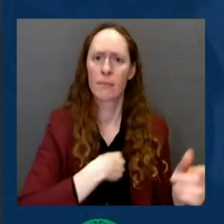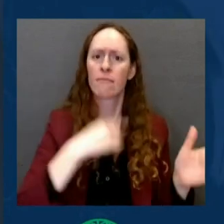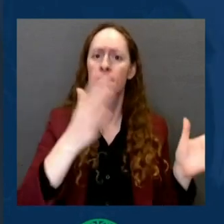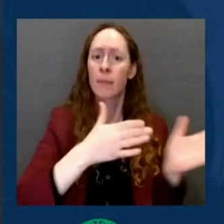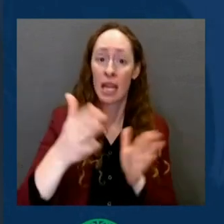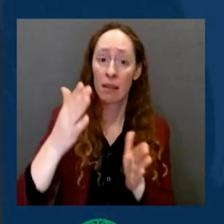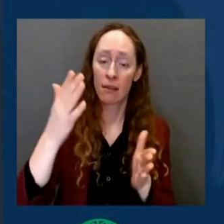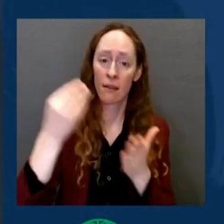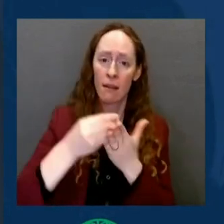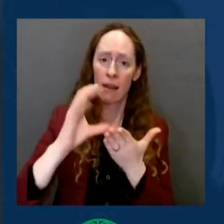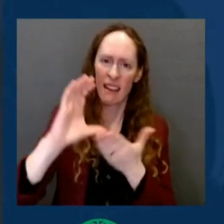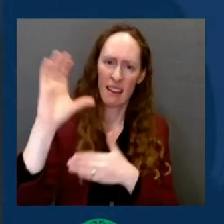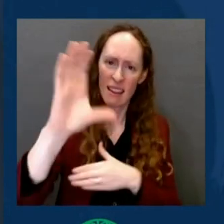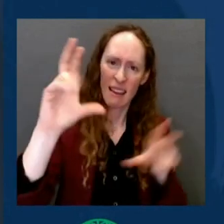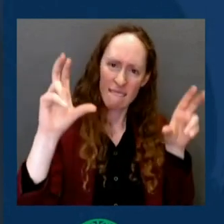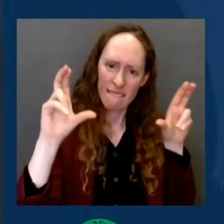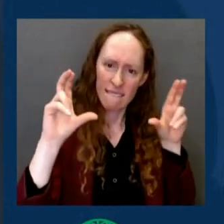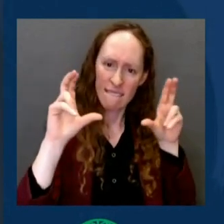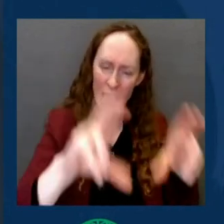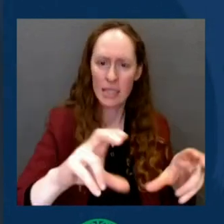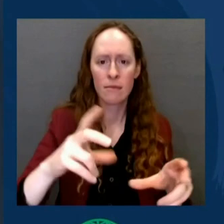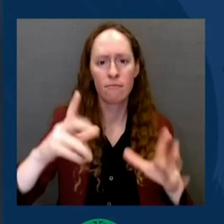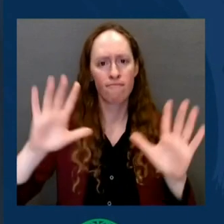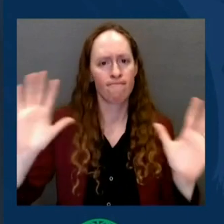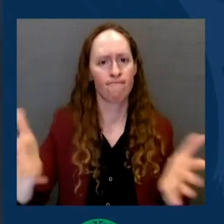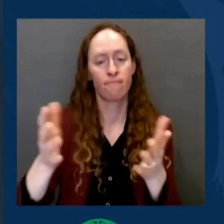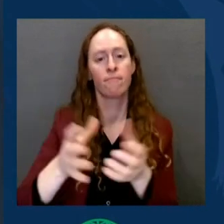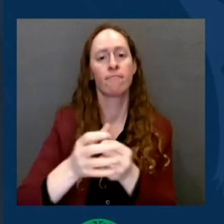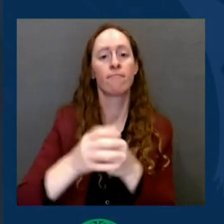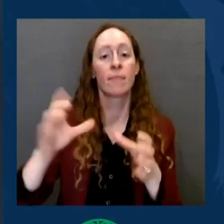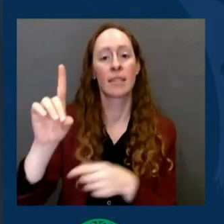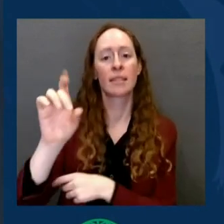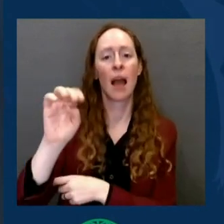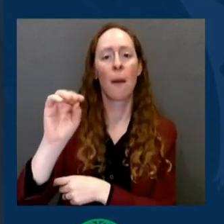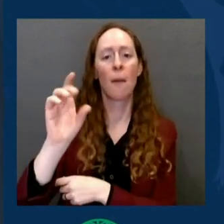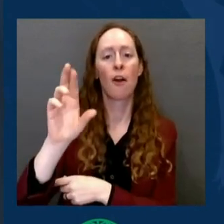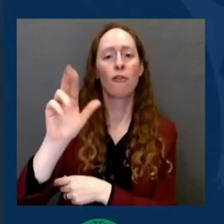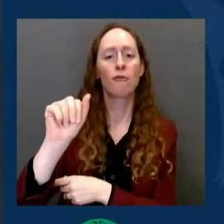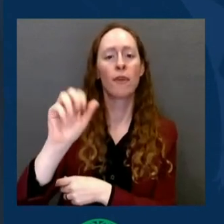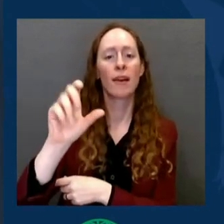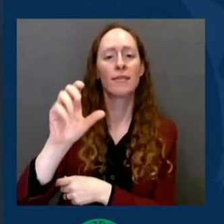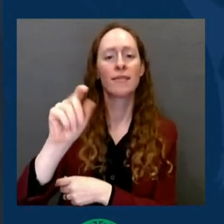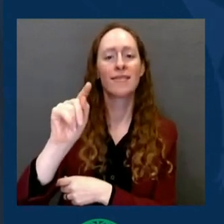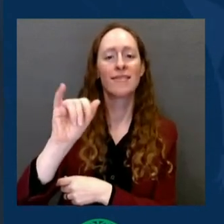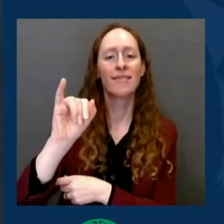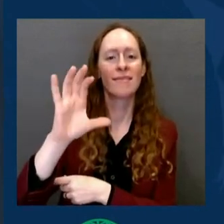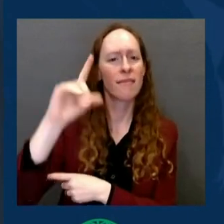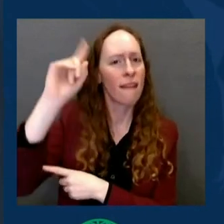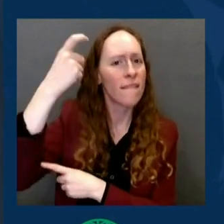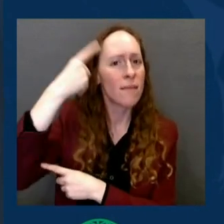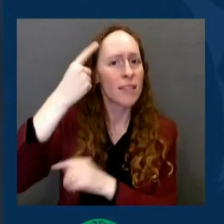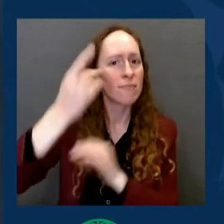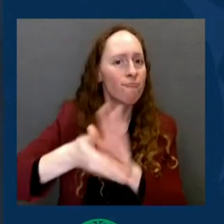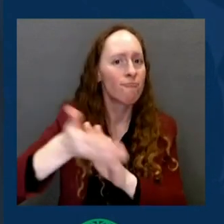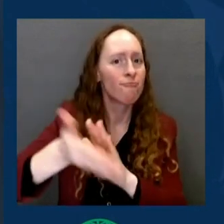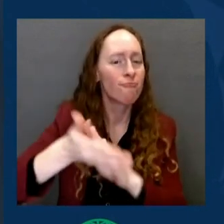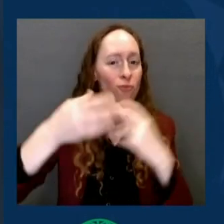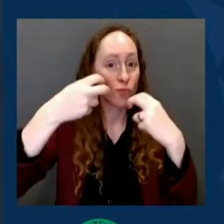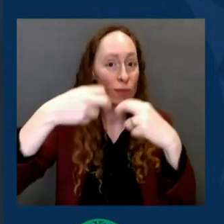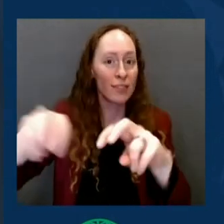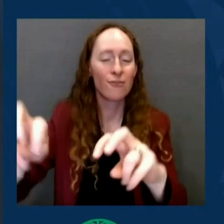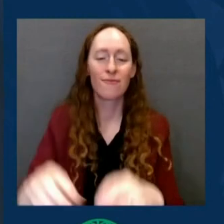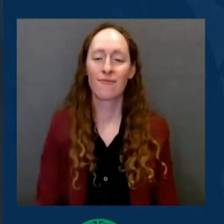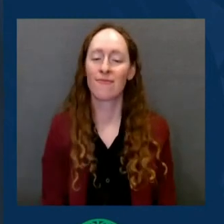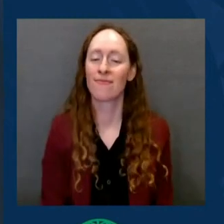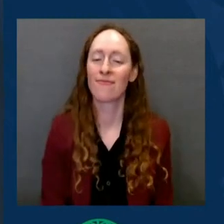Initiative. Collaborating closely with African governments, regional institutions, and civil society, my administration will work